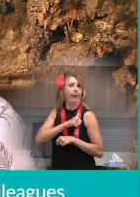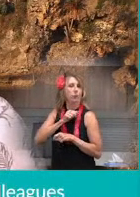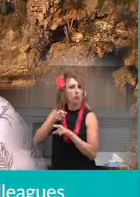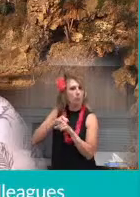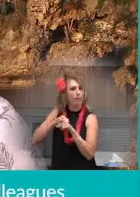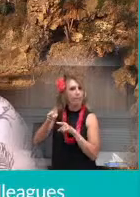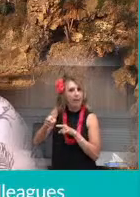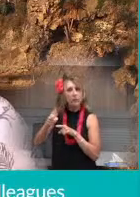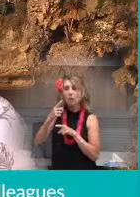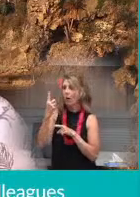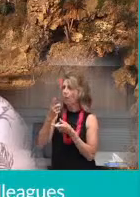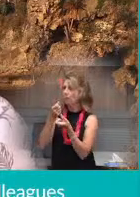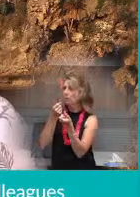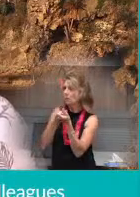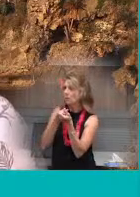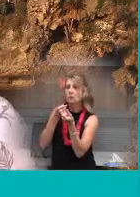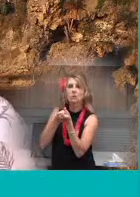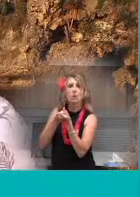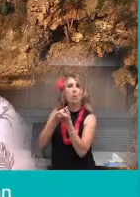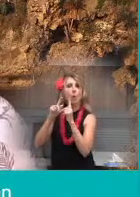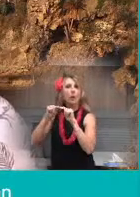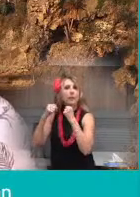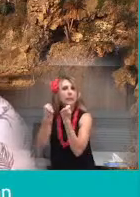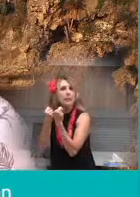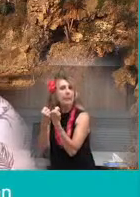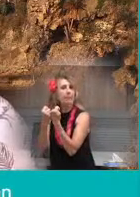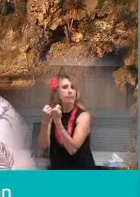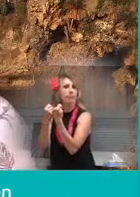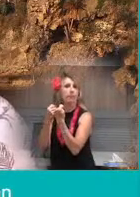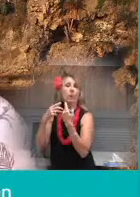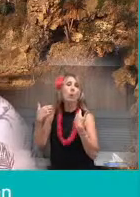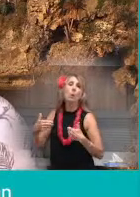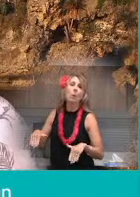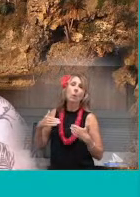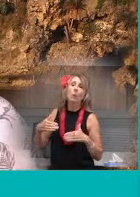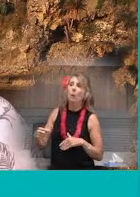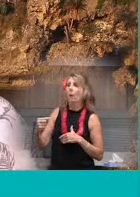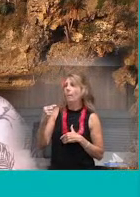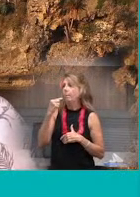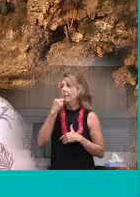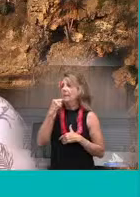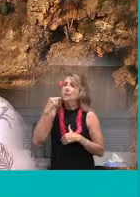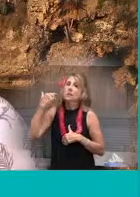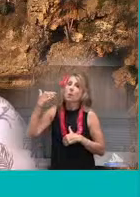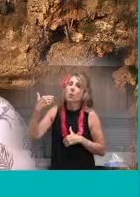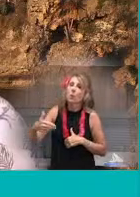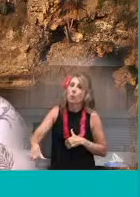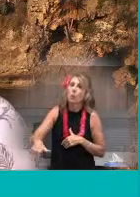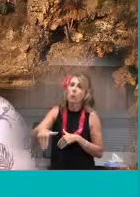always there for her colleagues. To say that she will be missed is an understatement.